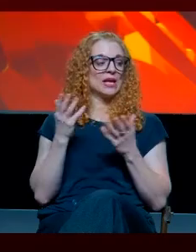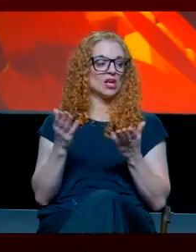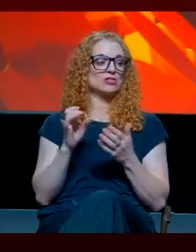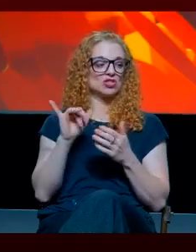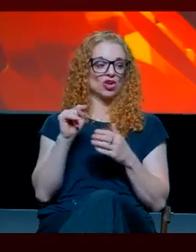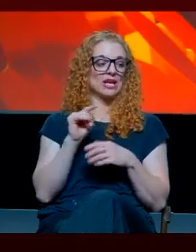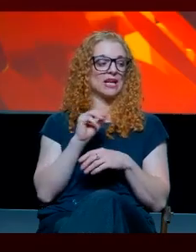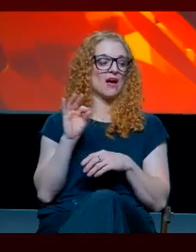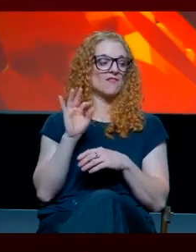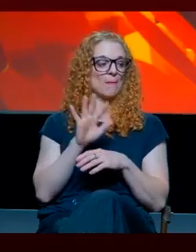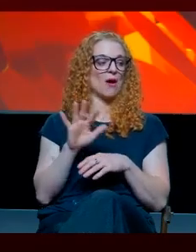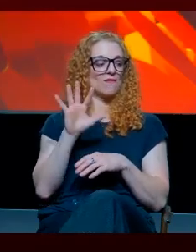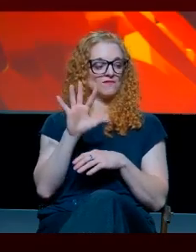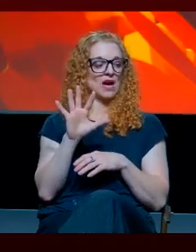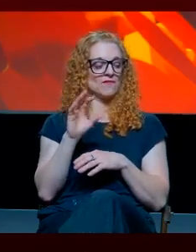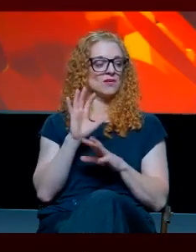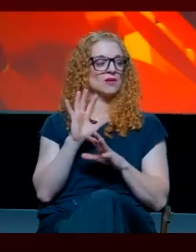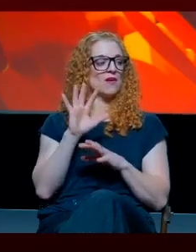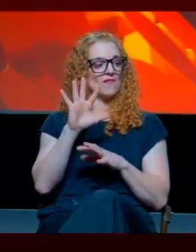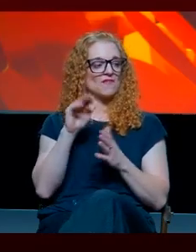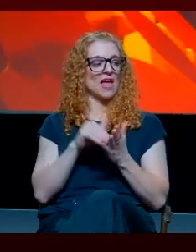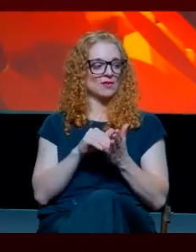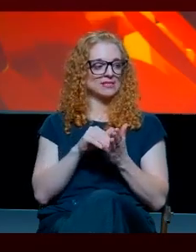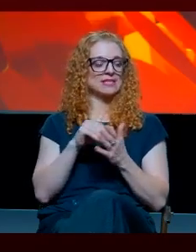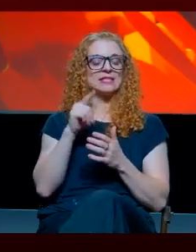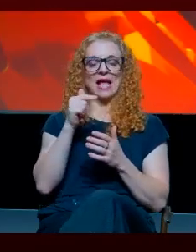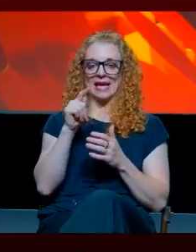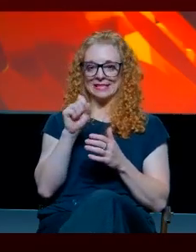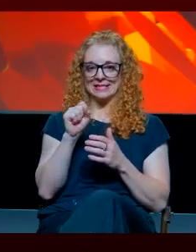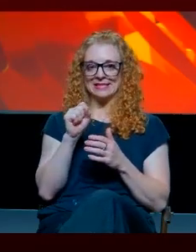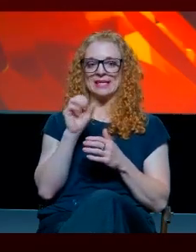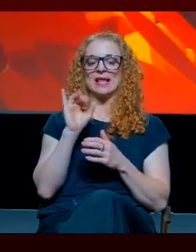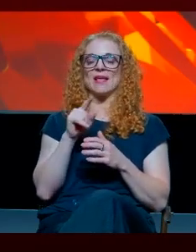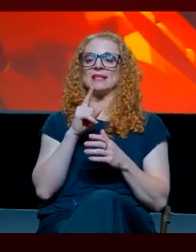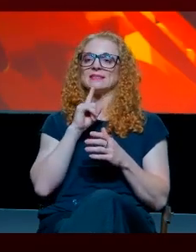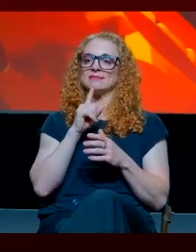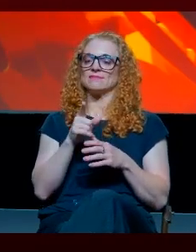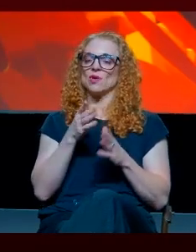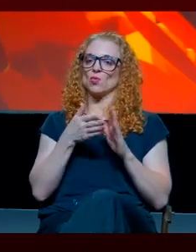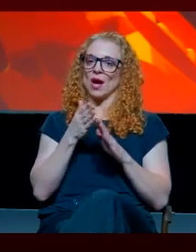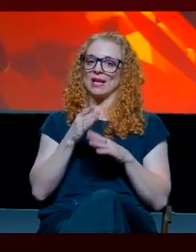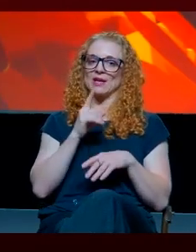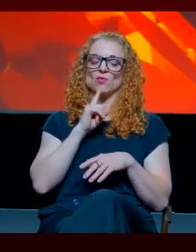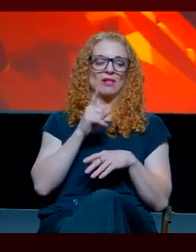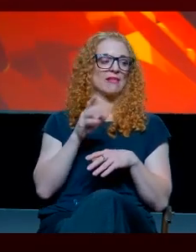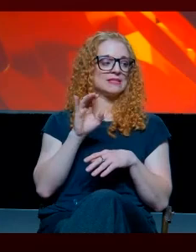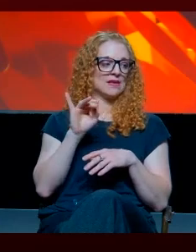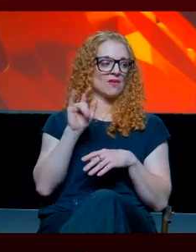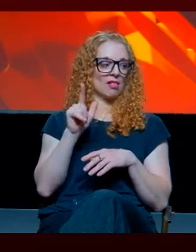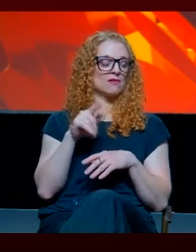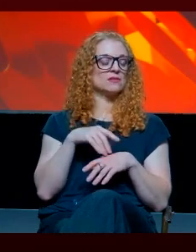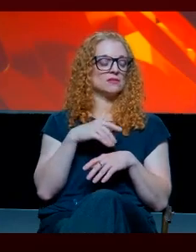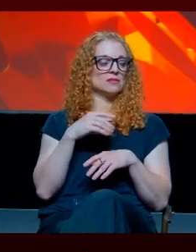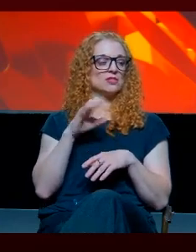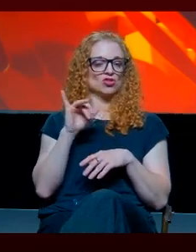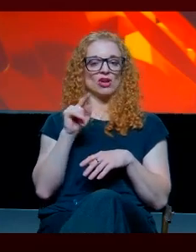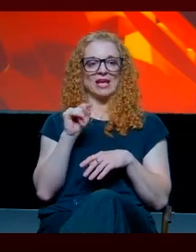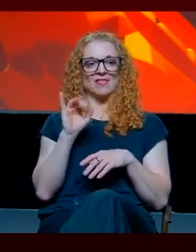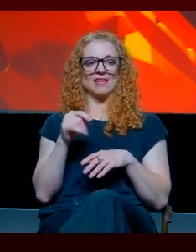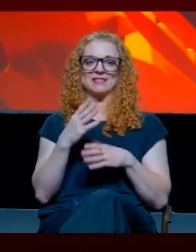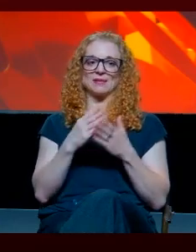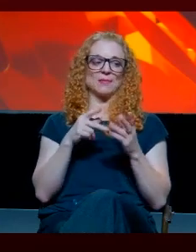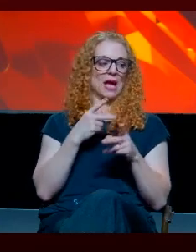of about 5,000 gates, and it's essentially running a very simplified circuit. It does some type